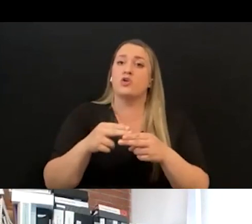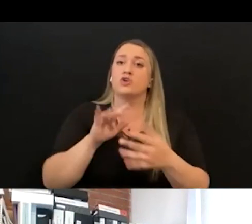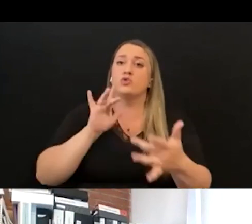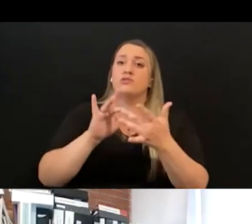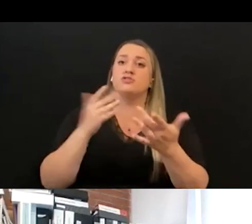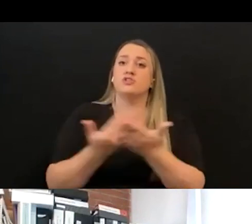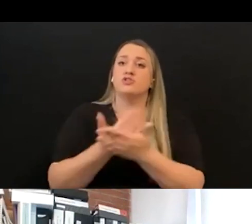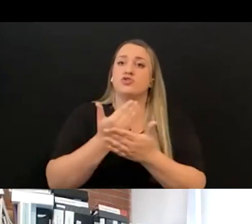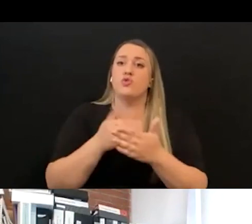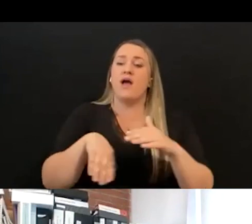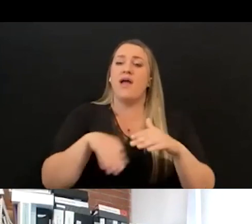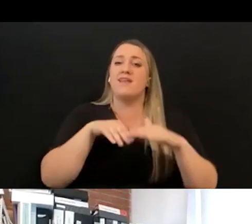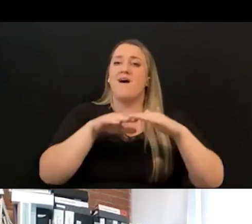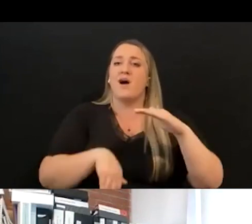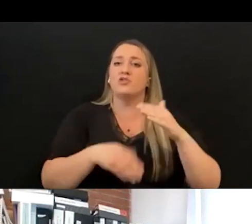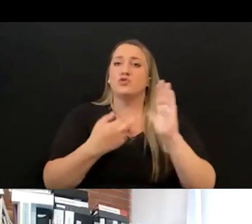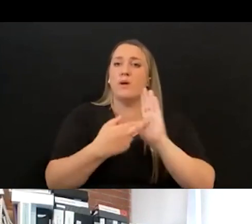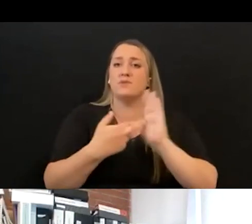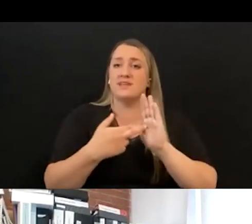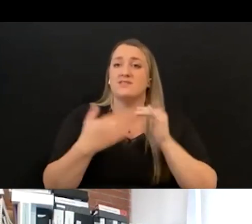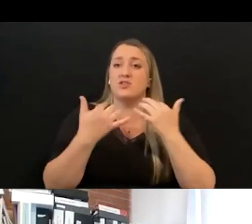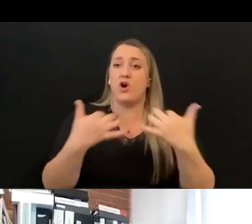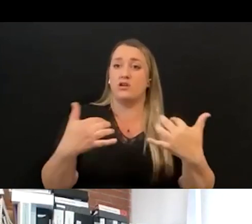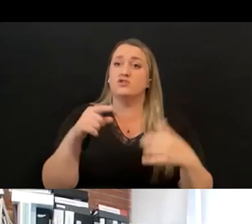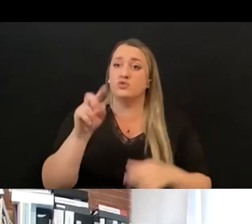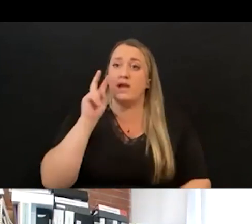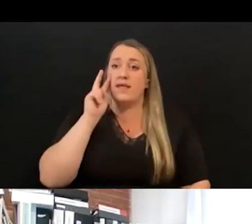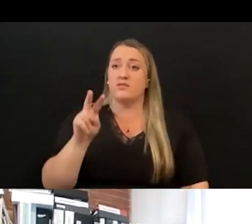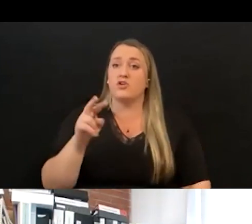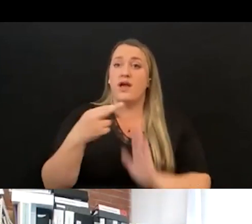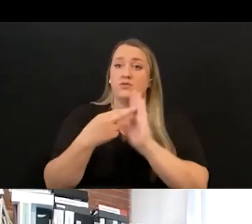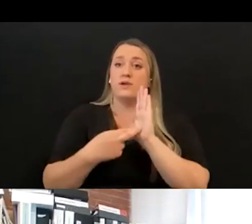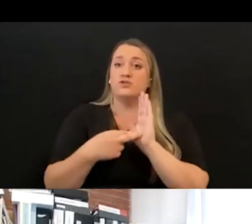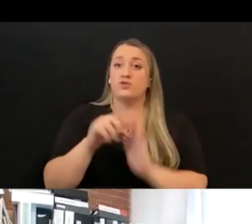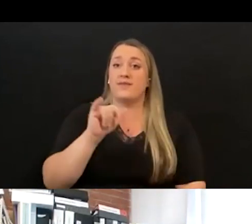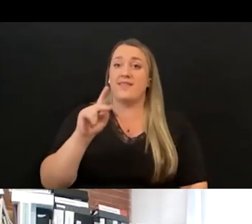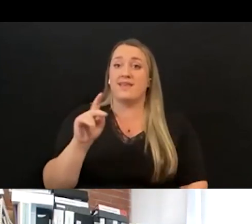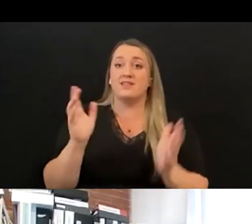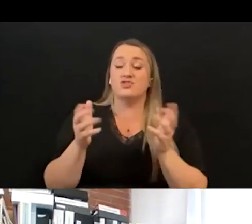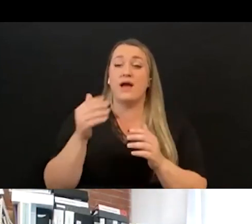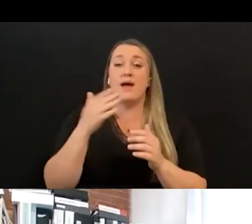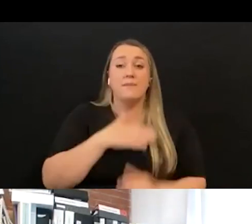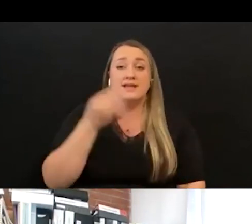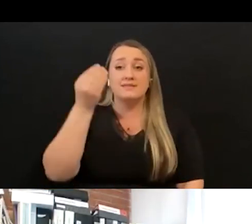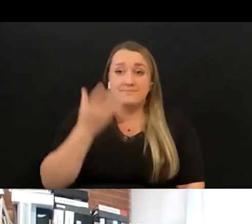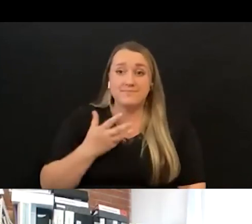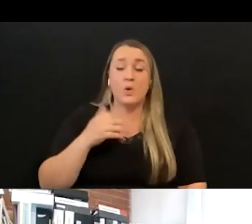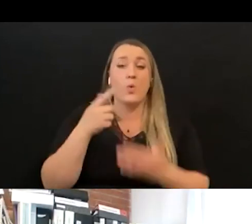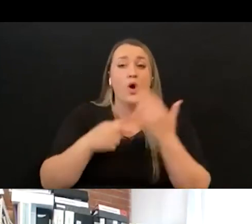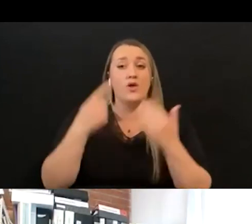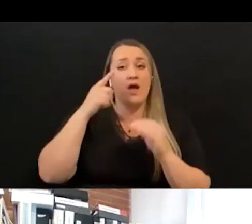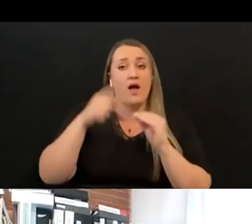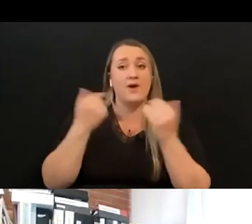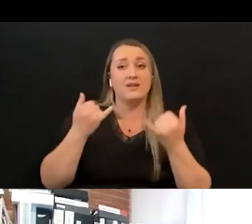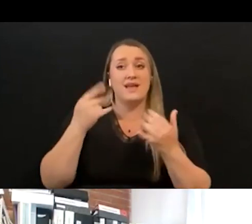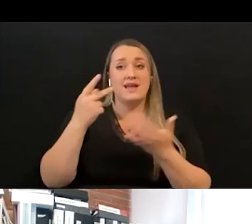Underrepresented Audiences, and you can register at the link in the chat. Please be sure to let us know what you thought of today's program and keep an eye out